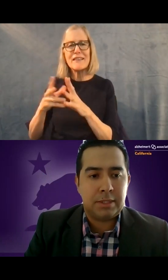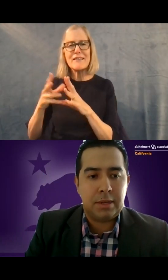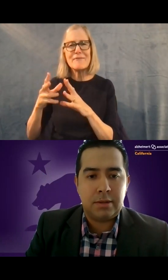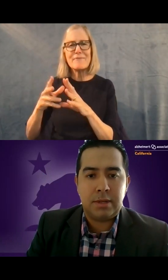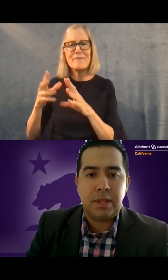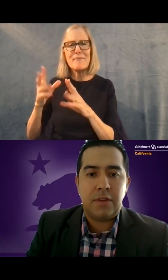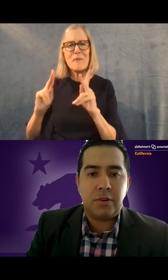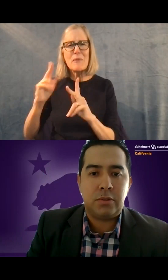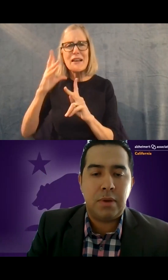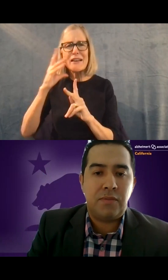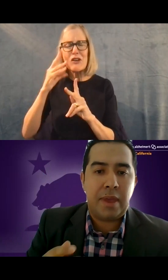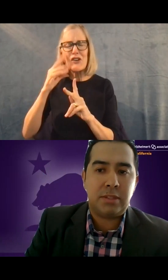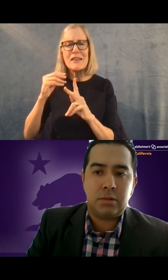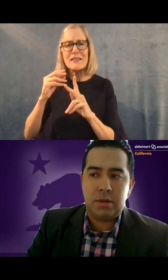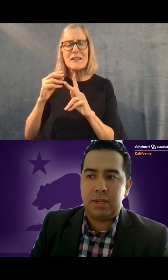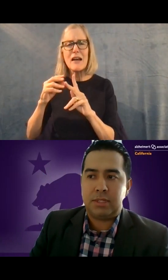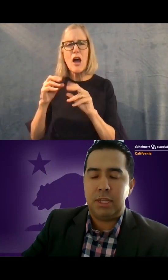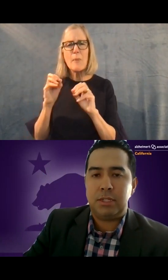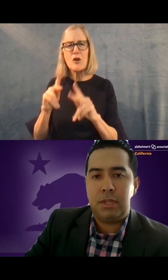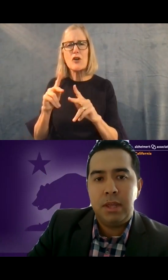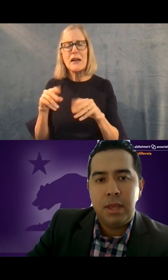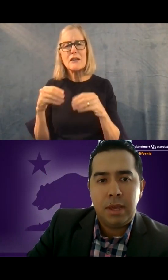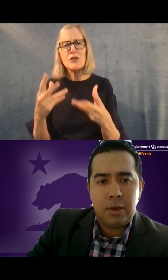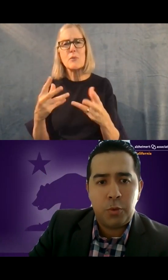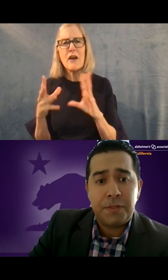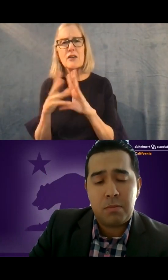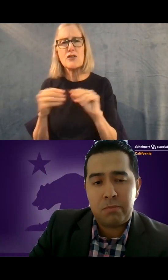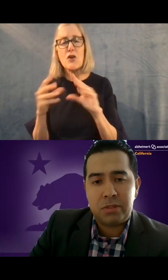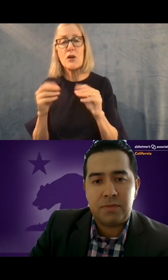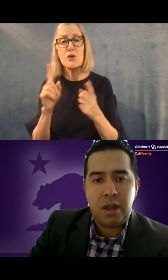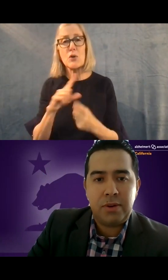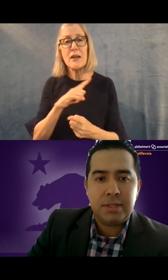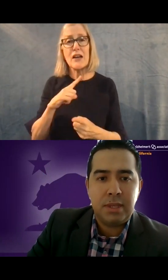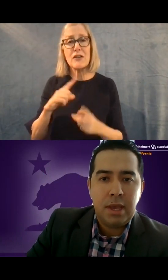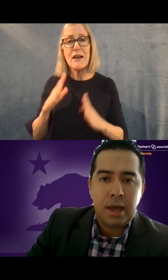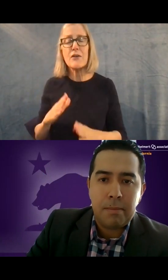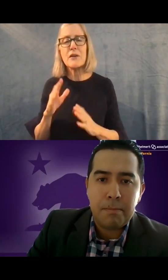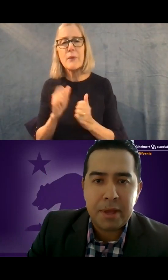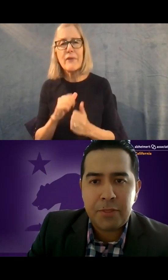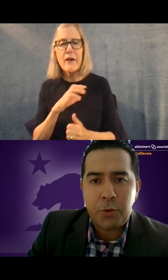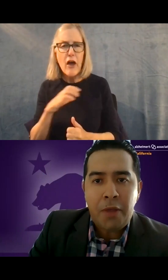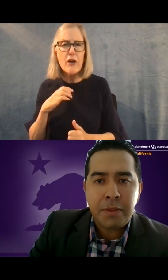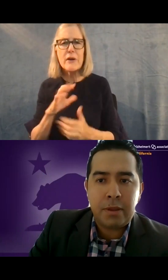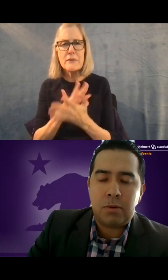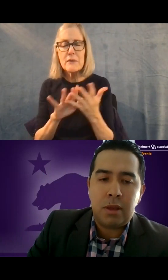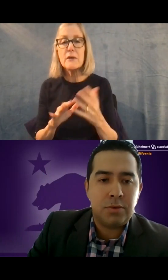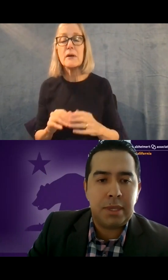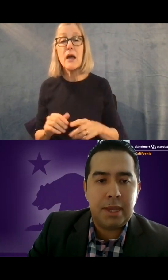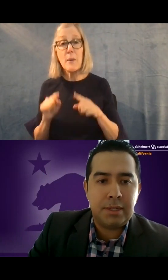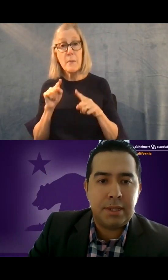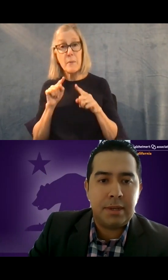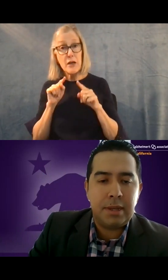with legislators in an effort to advance certain legislation with their members of Congress. But throughout the year, we're